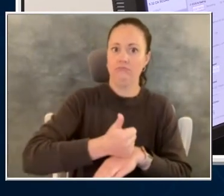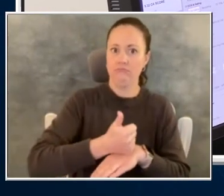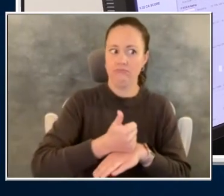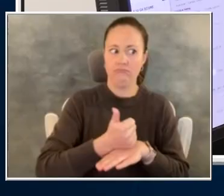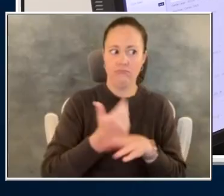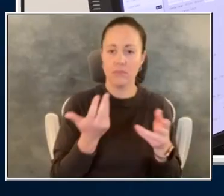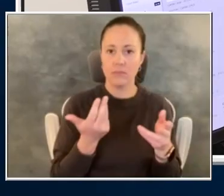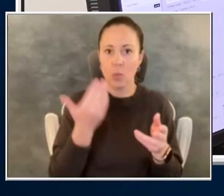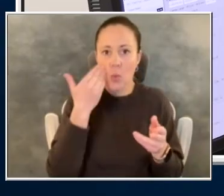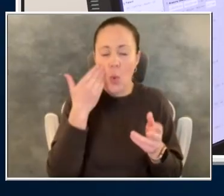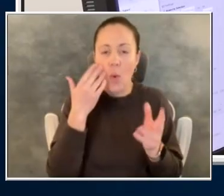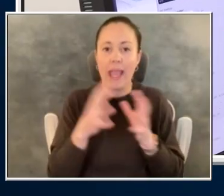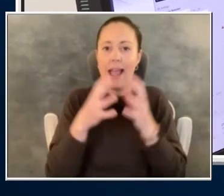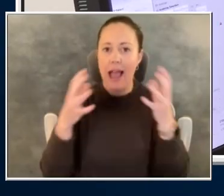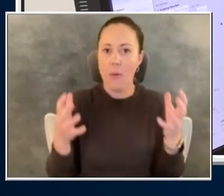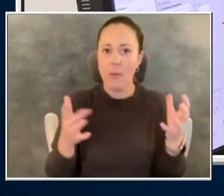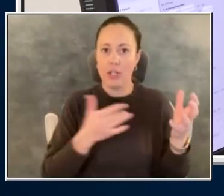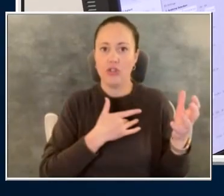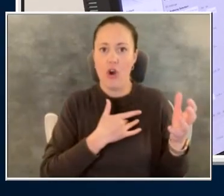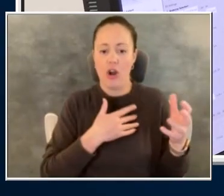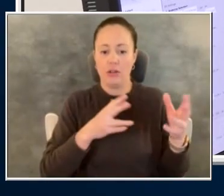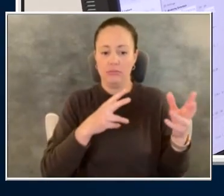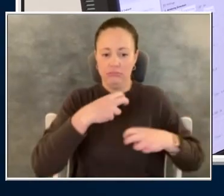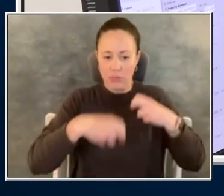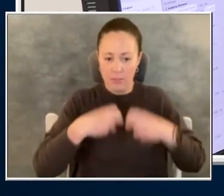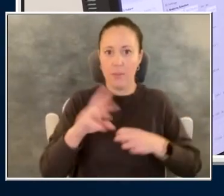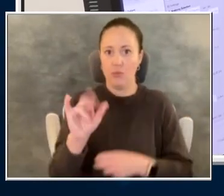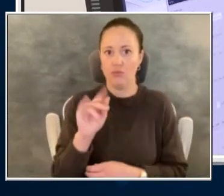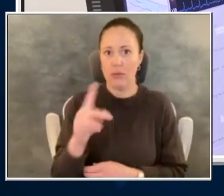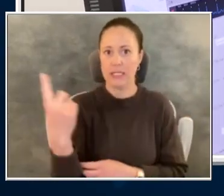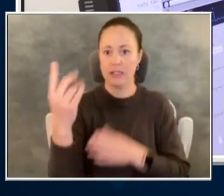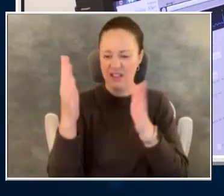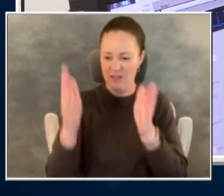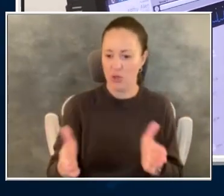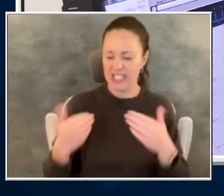cardiac risk does somebody have. So the awareness component is